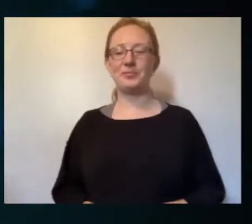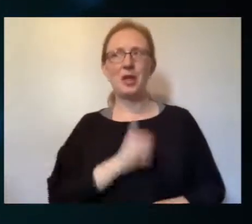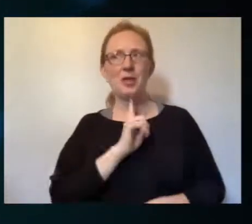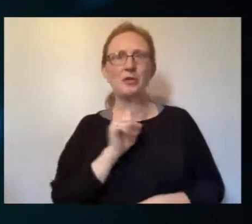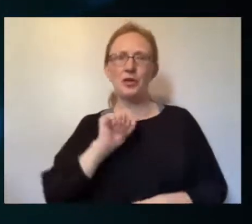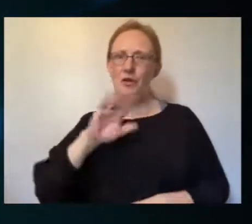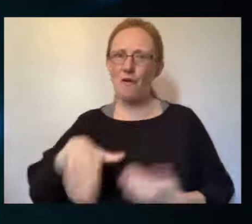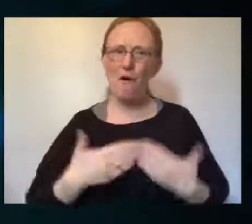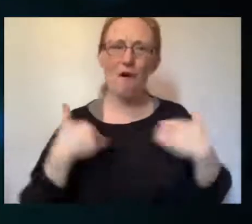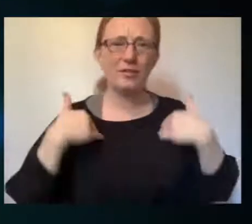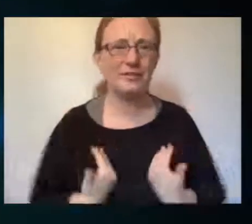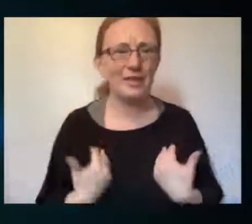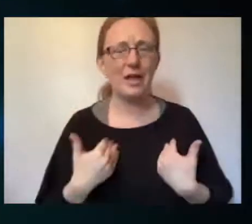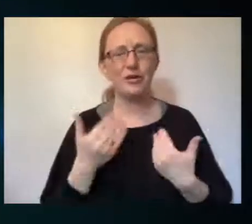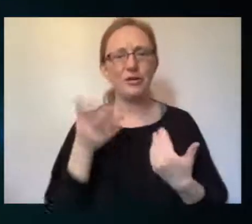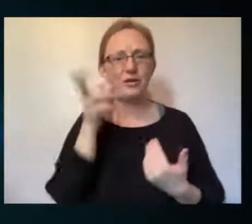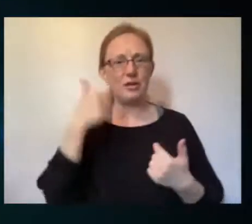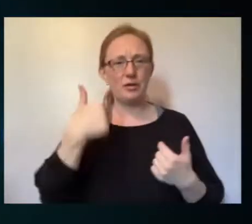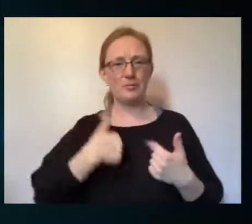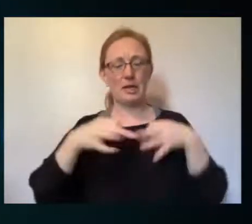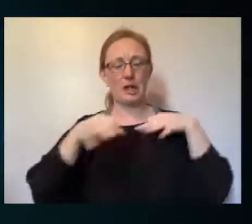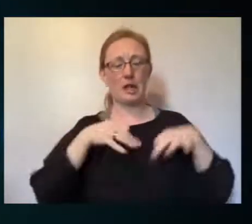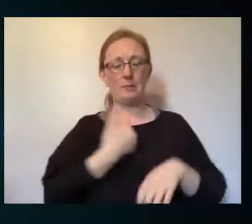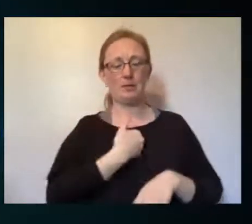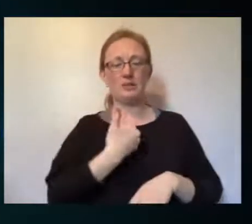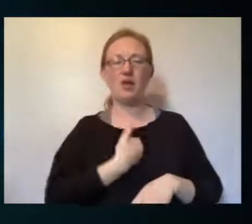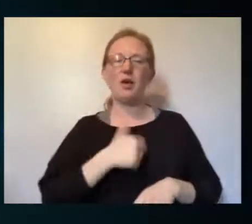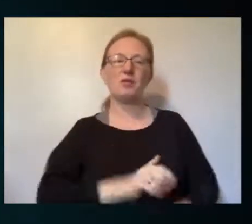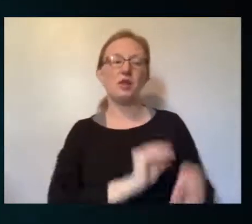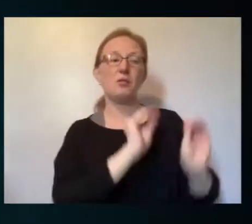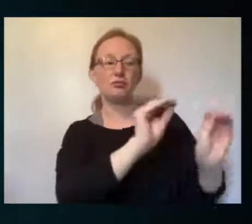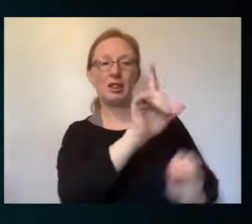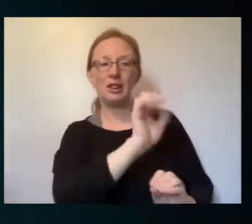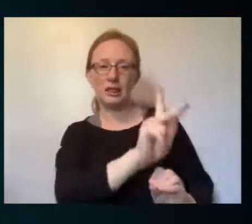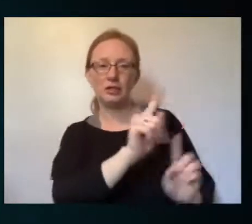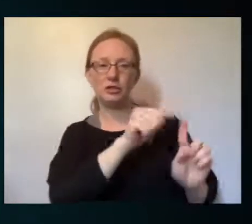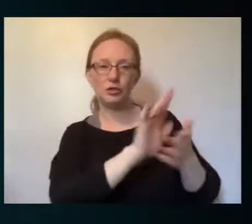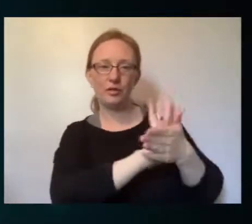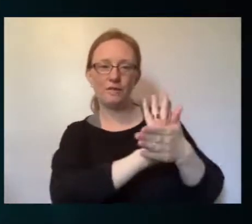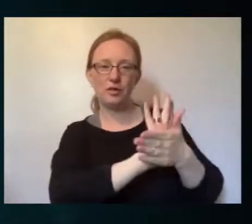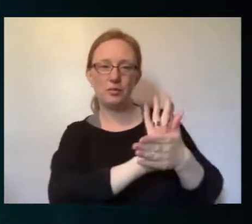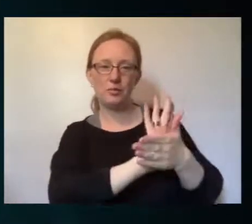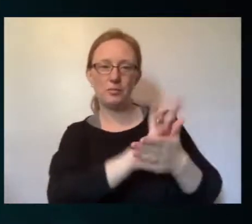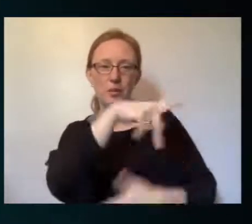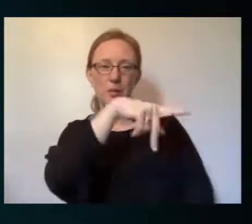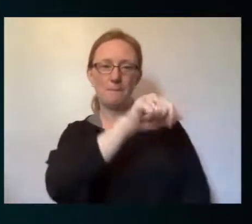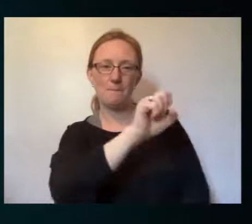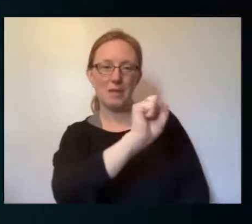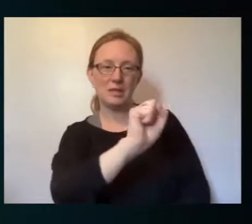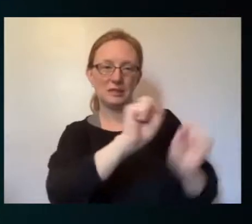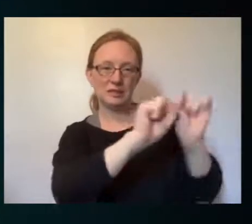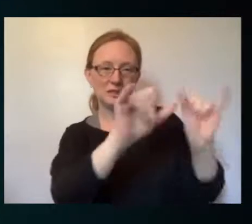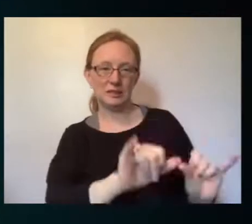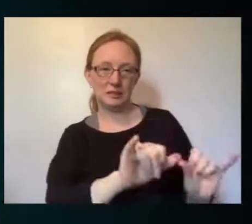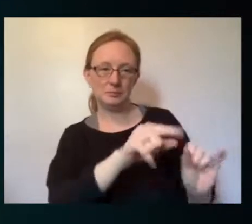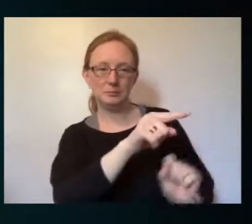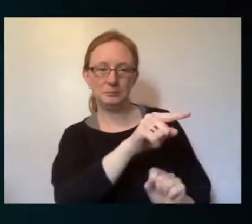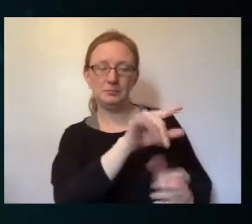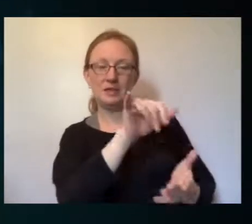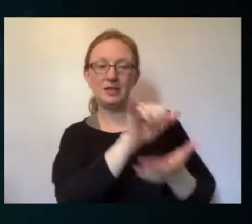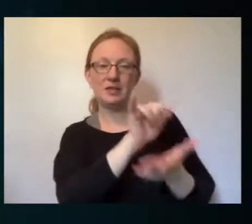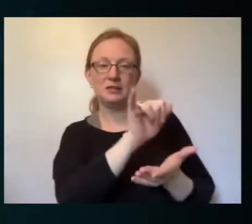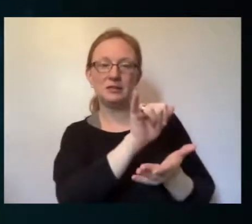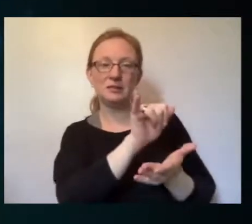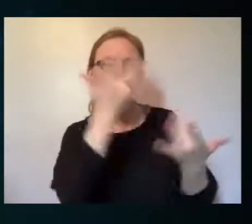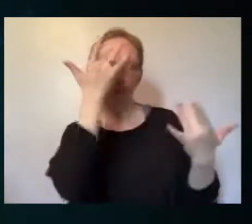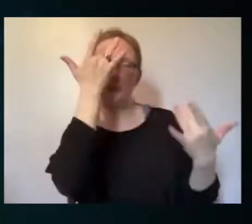tired of hearing me situate myself, I'm just gonna post a link in the chat to a film, The Past System, which is a